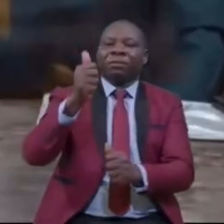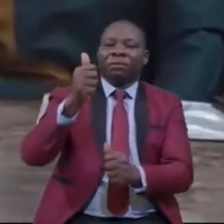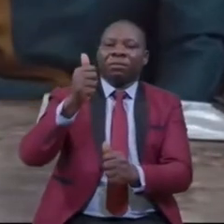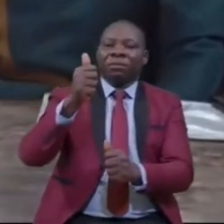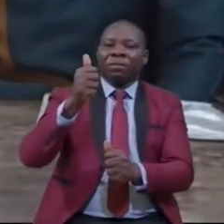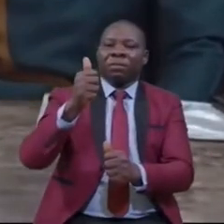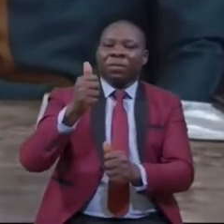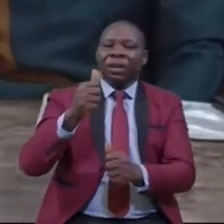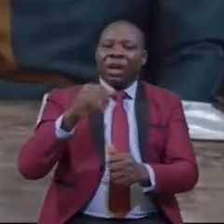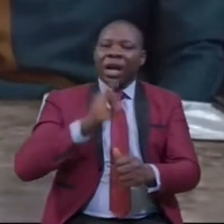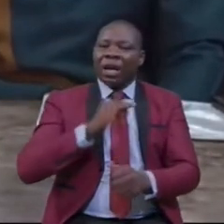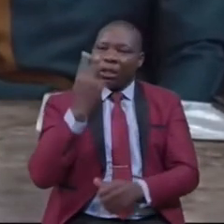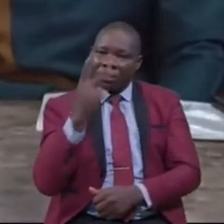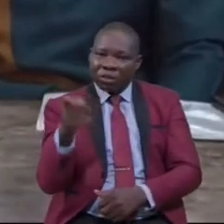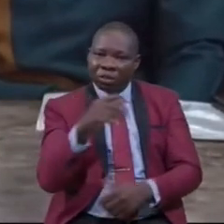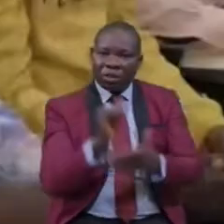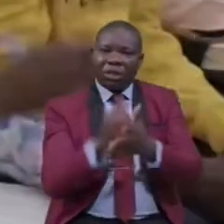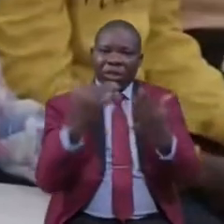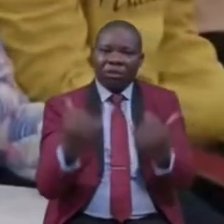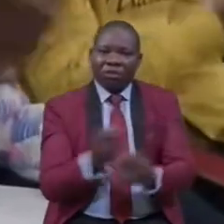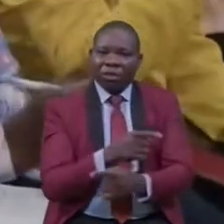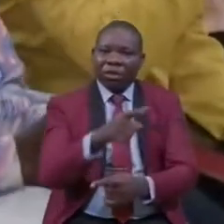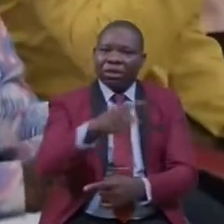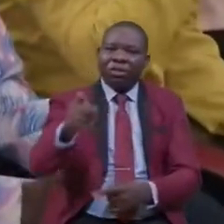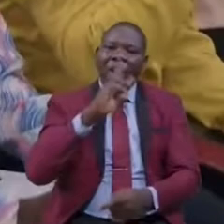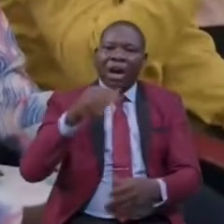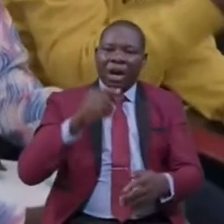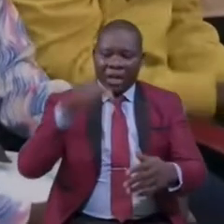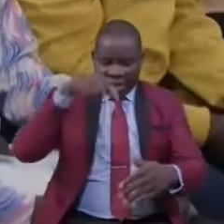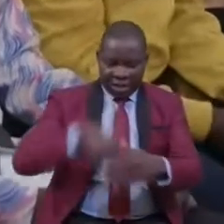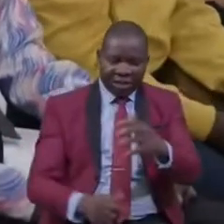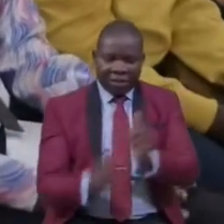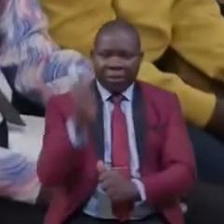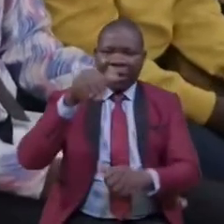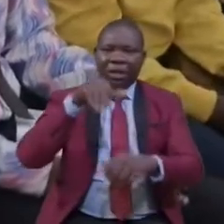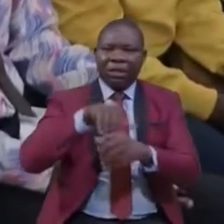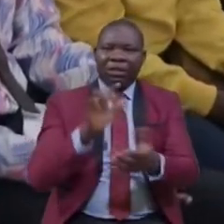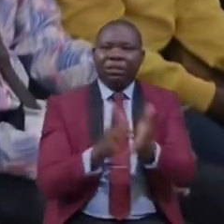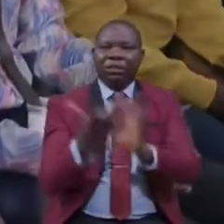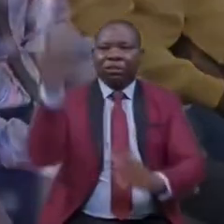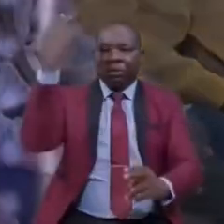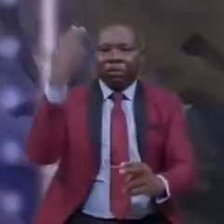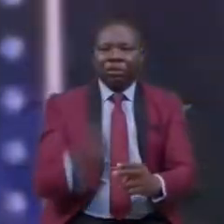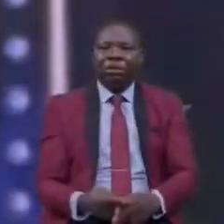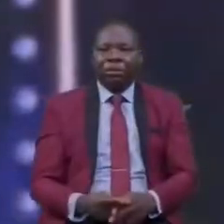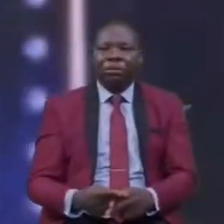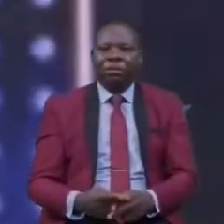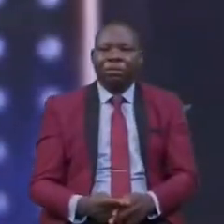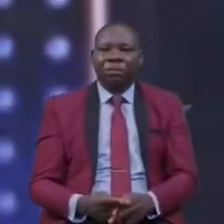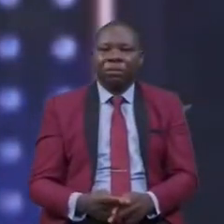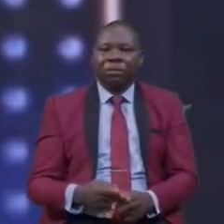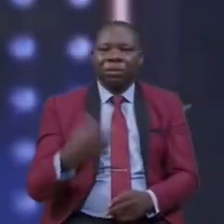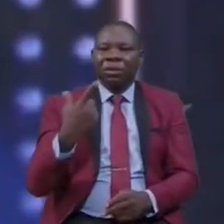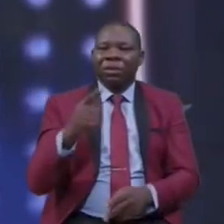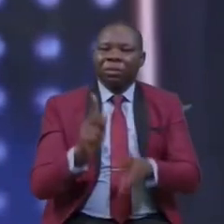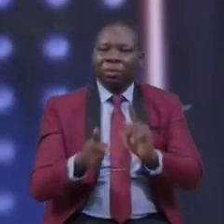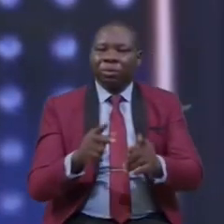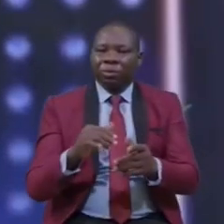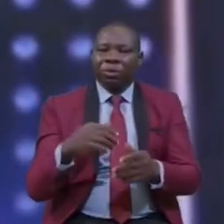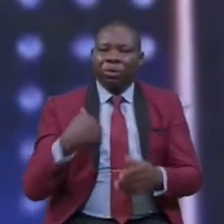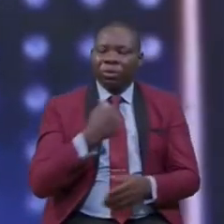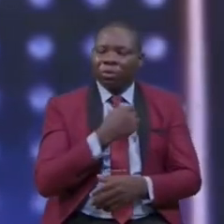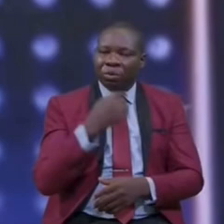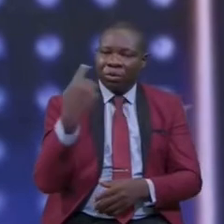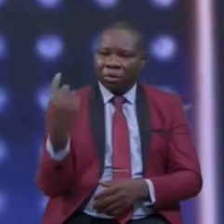that today you are deeper. Amen. In fact, the people we normally call